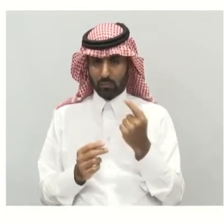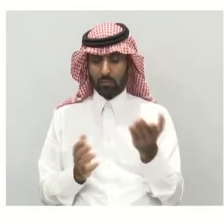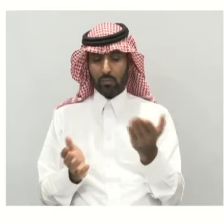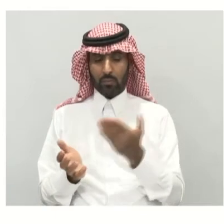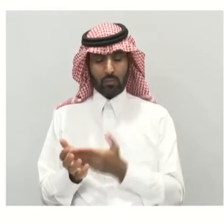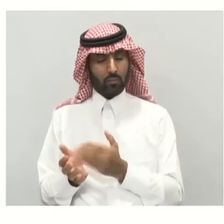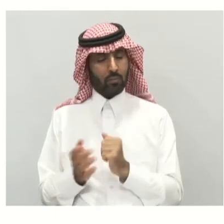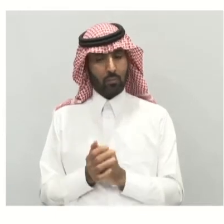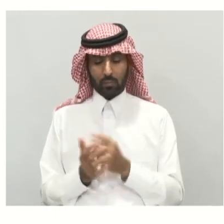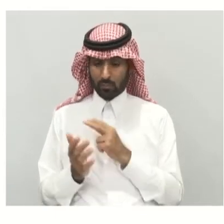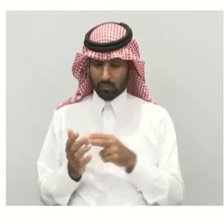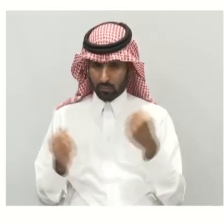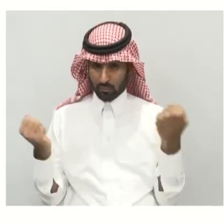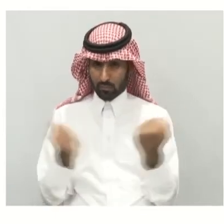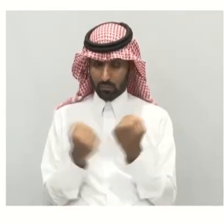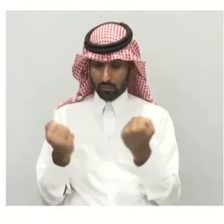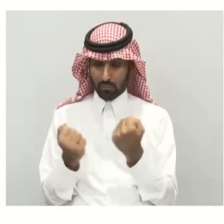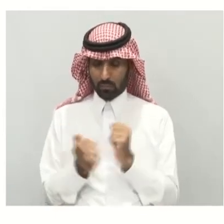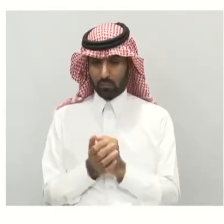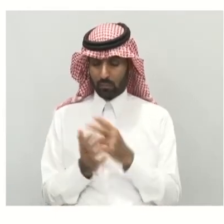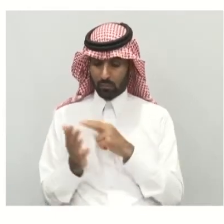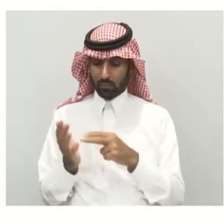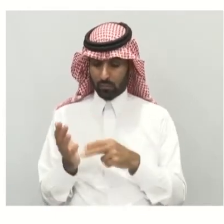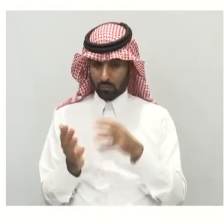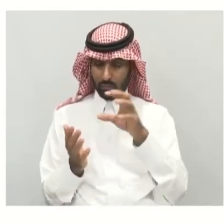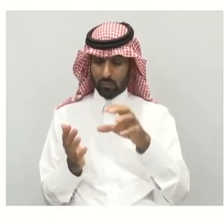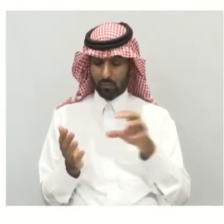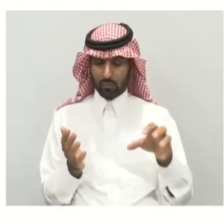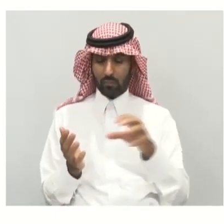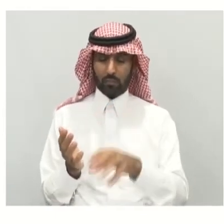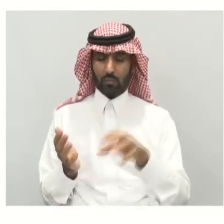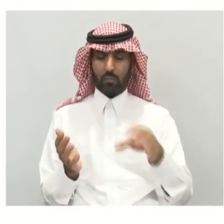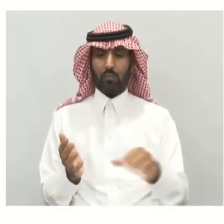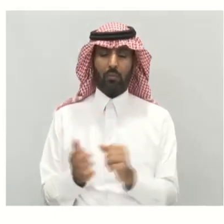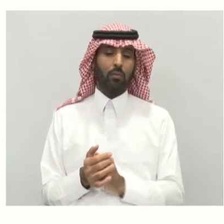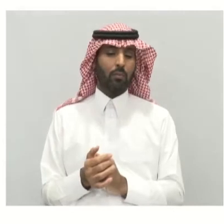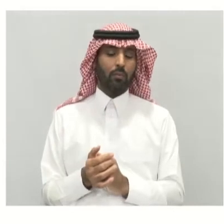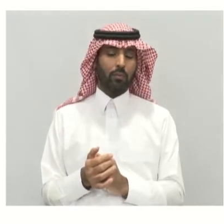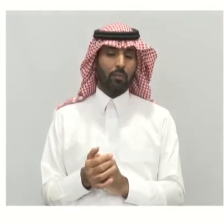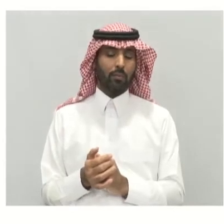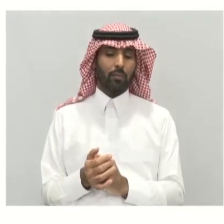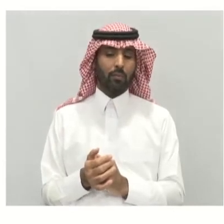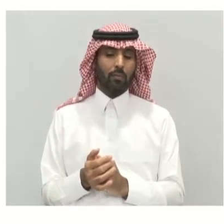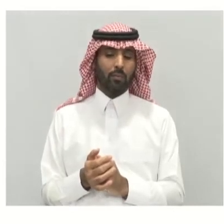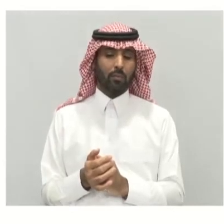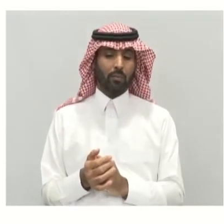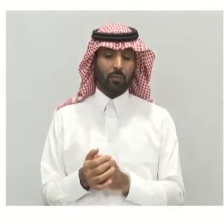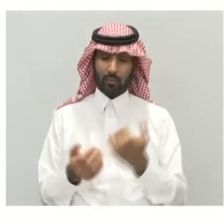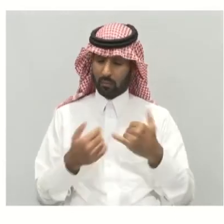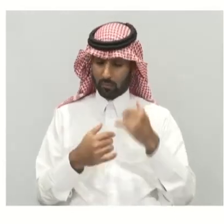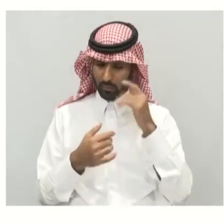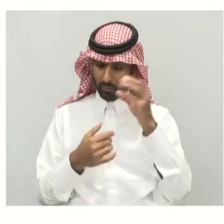after reading, we have this exercise. After reading, fill in the information from the text. Not all the rows will be